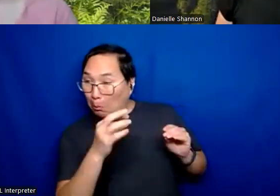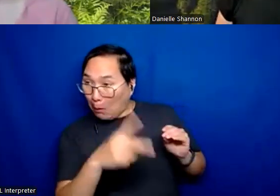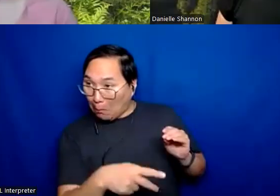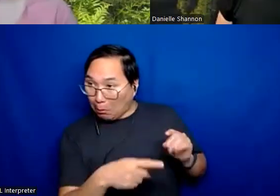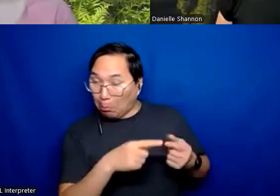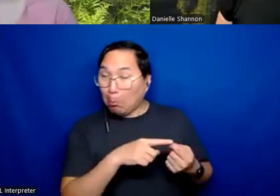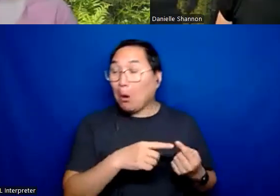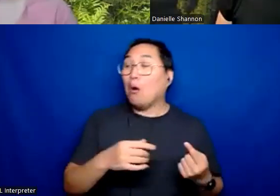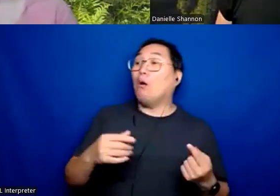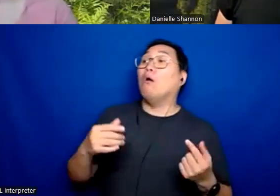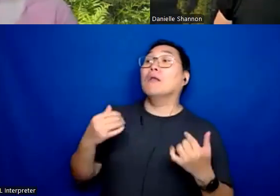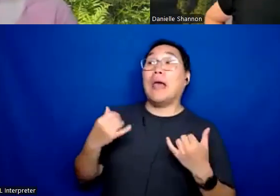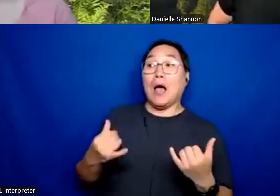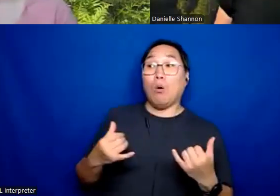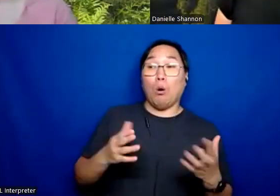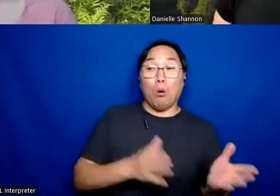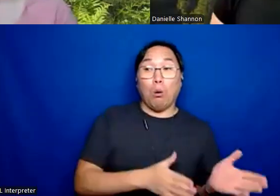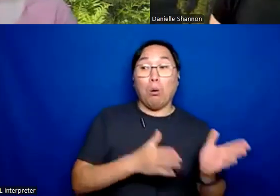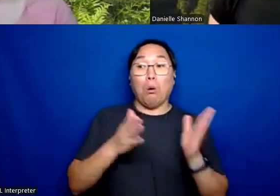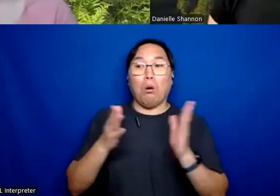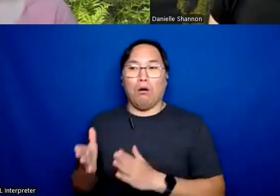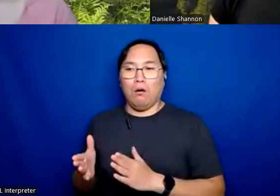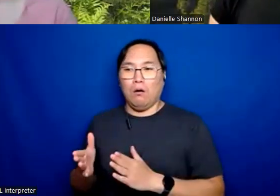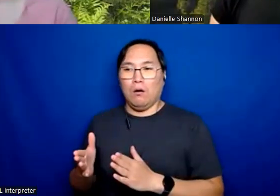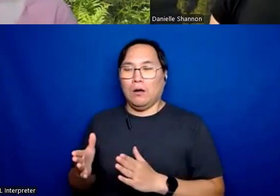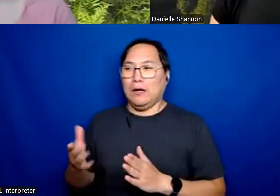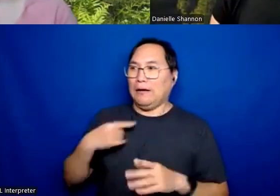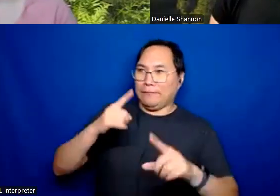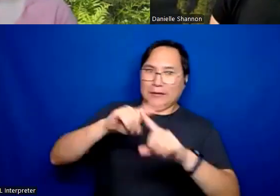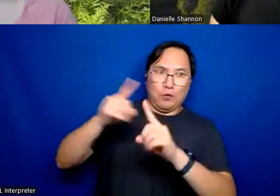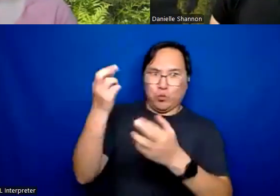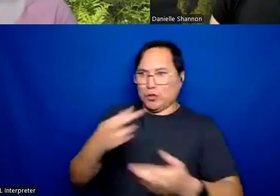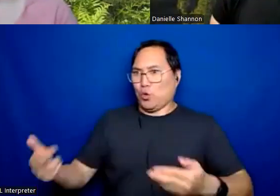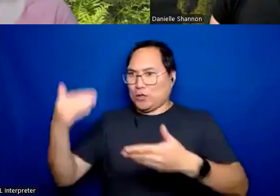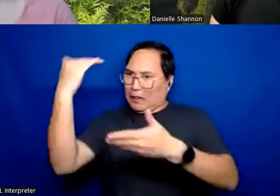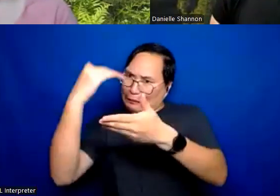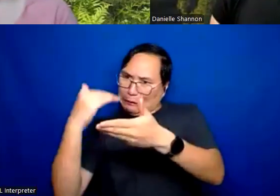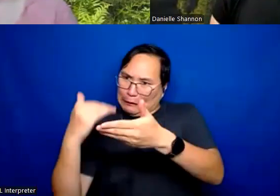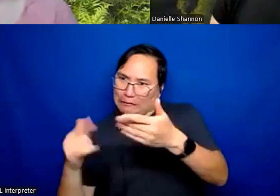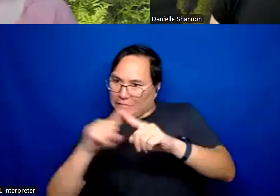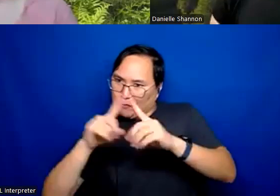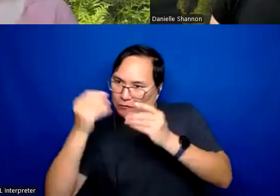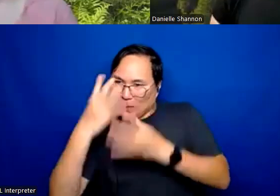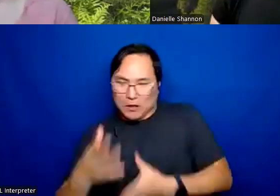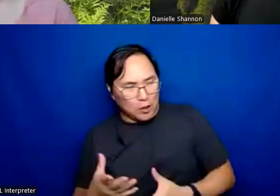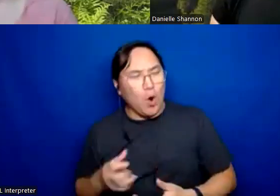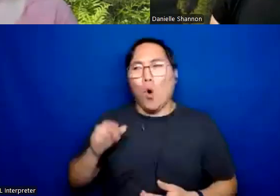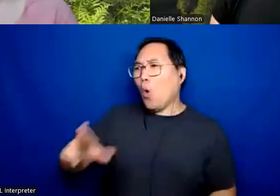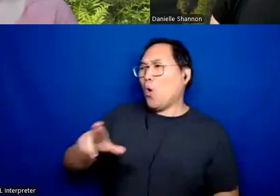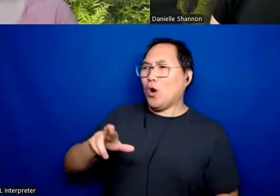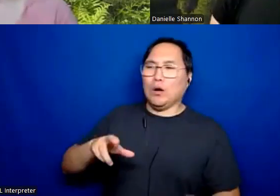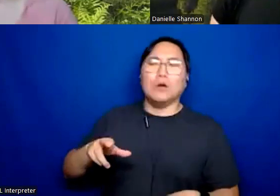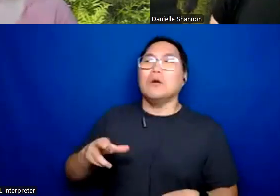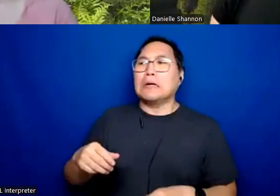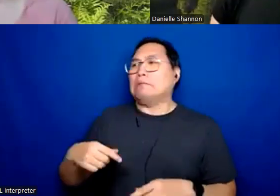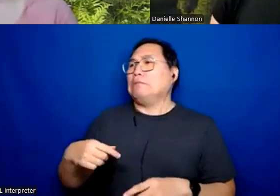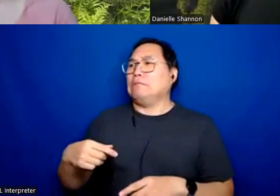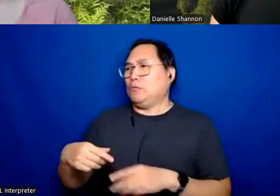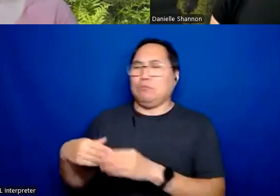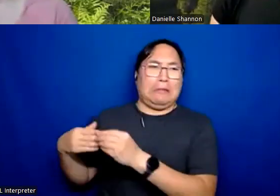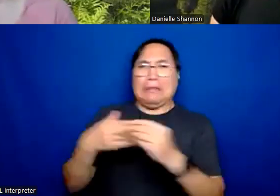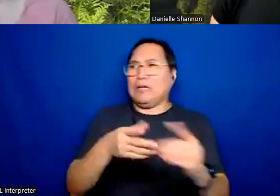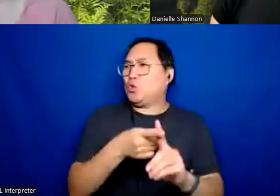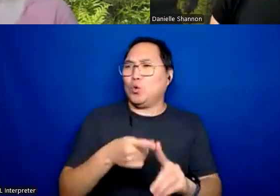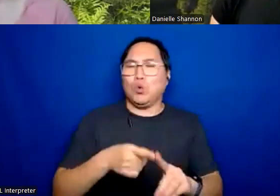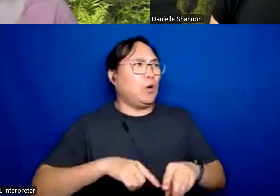deeper, maybe it's access to all of this tree of different resources, or it's interpretive walks, or it's other things. But